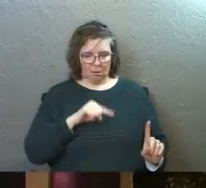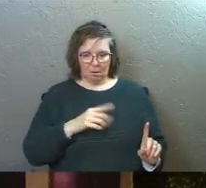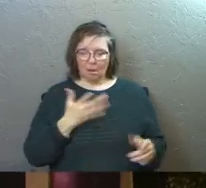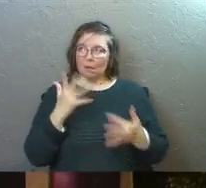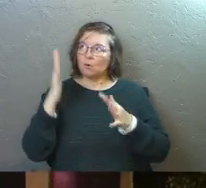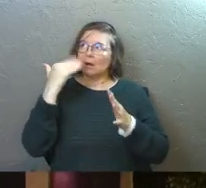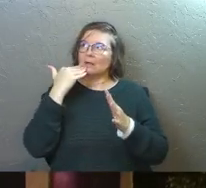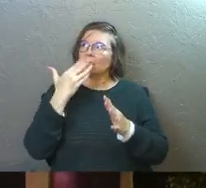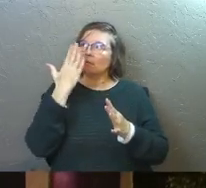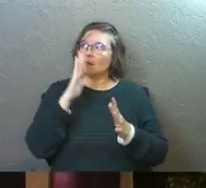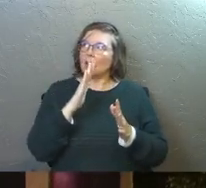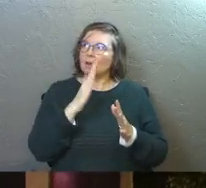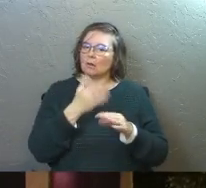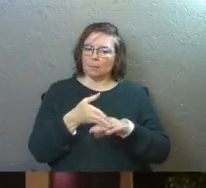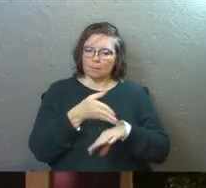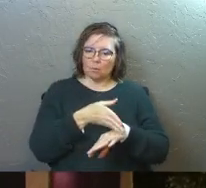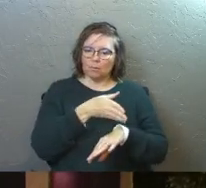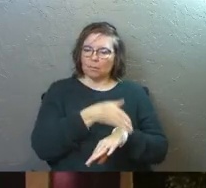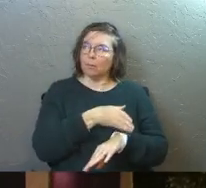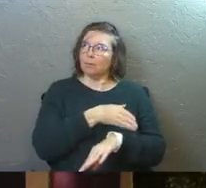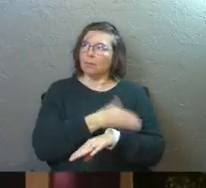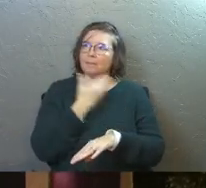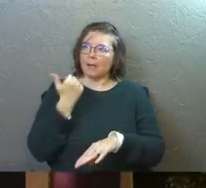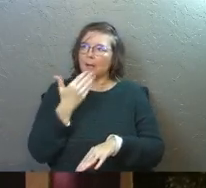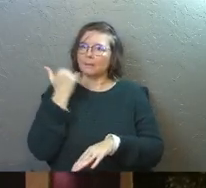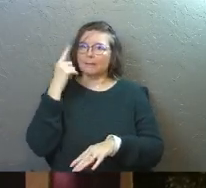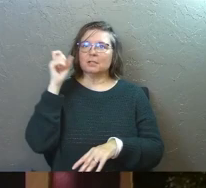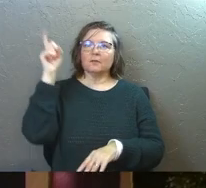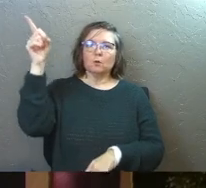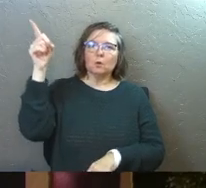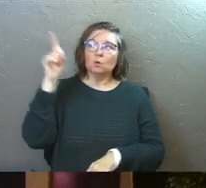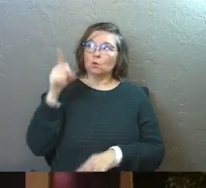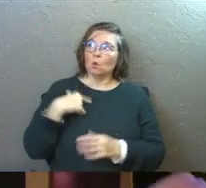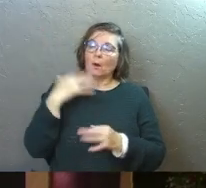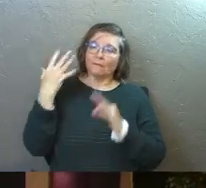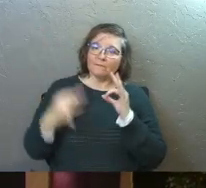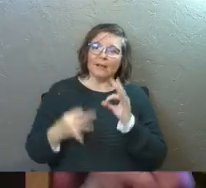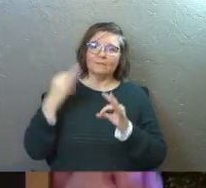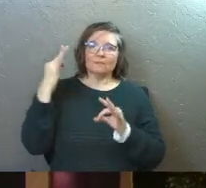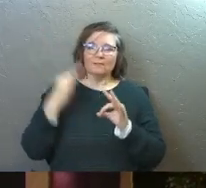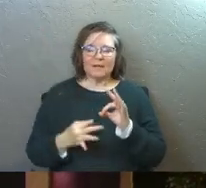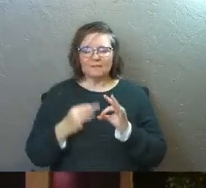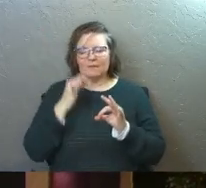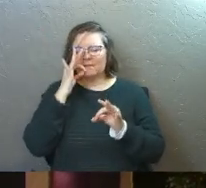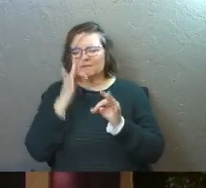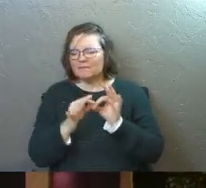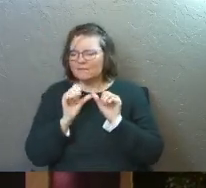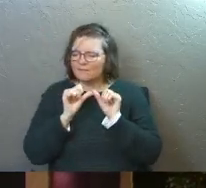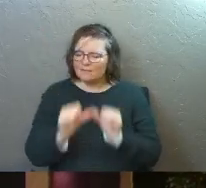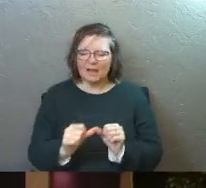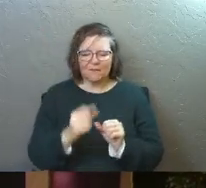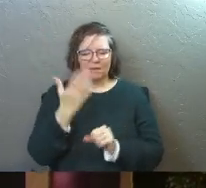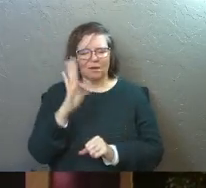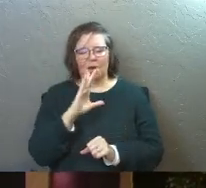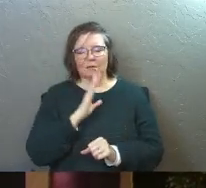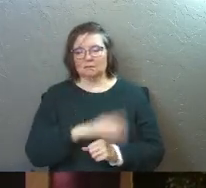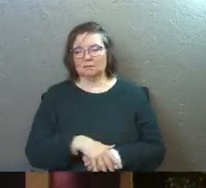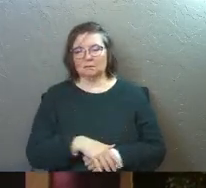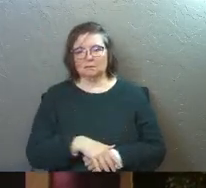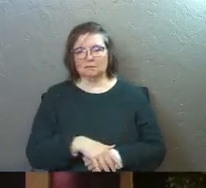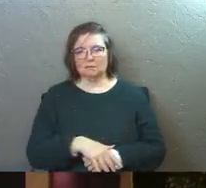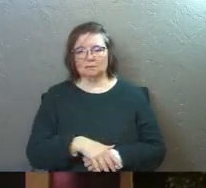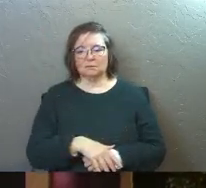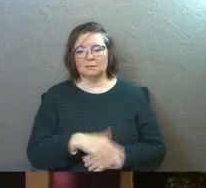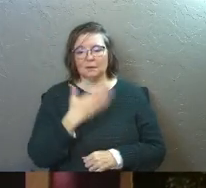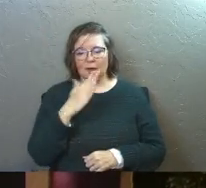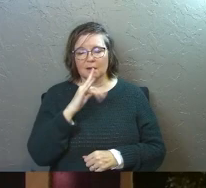there. I'm better than I used to be, Lord, and that's because of you. You are a faithful, faithful, faithful God through and through.